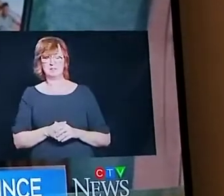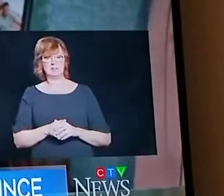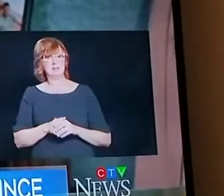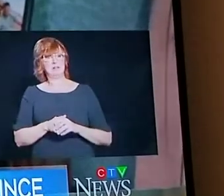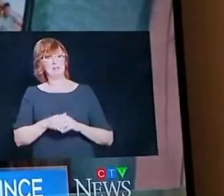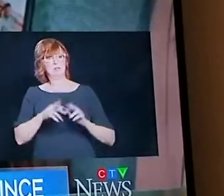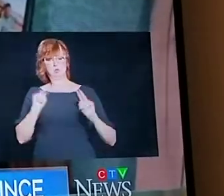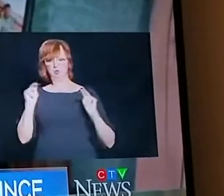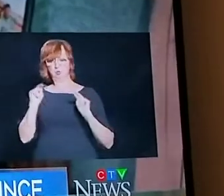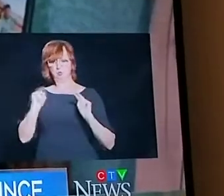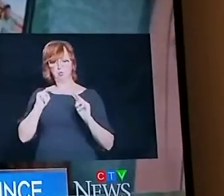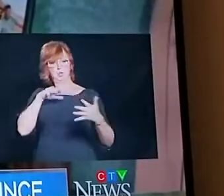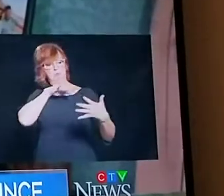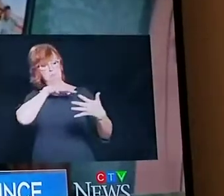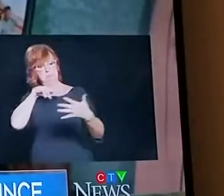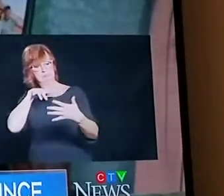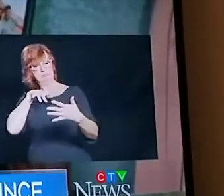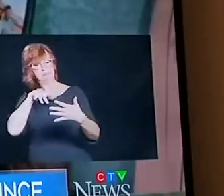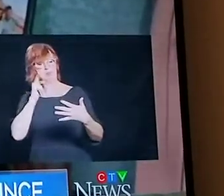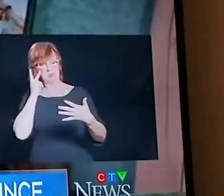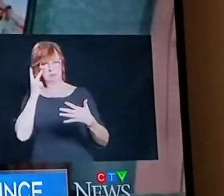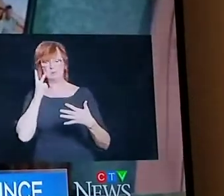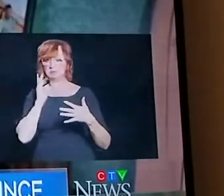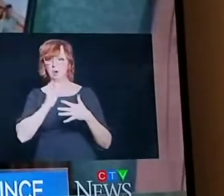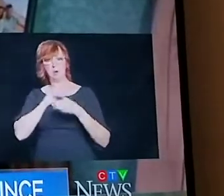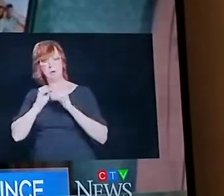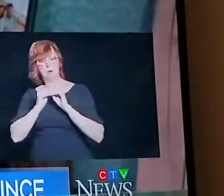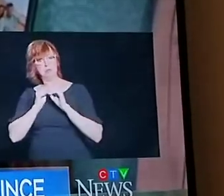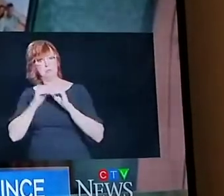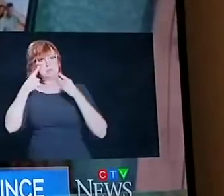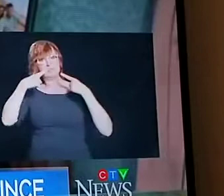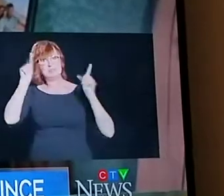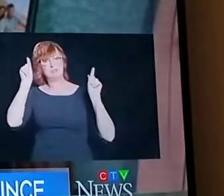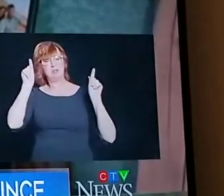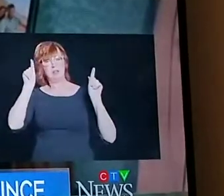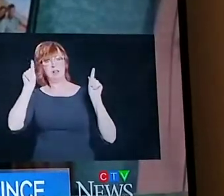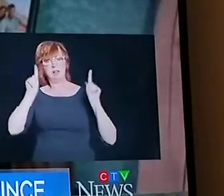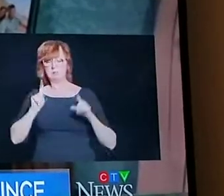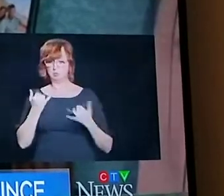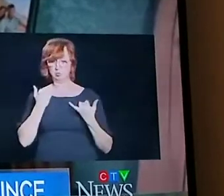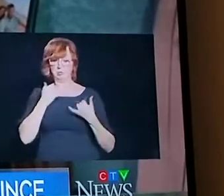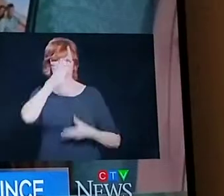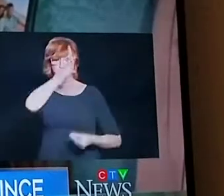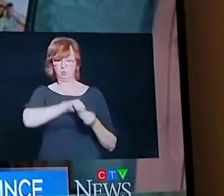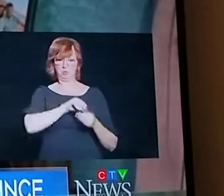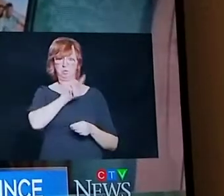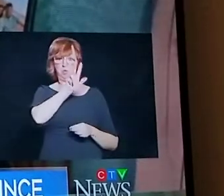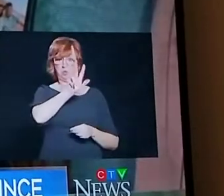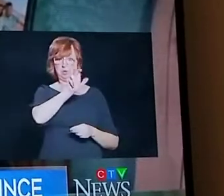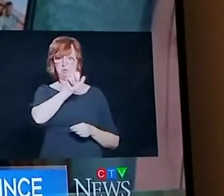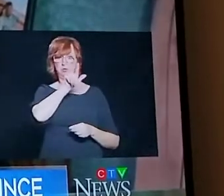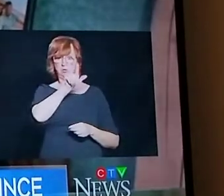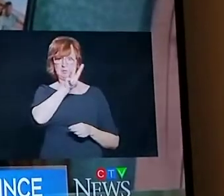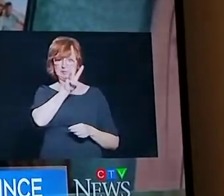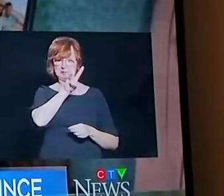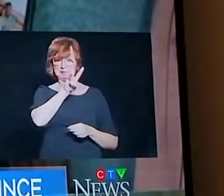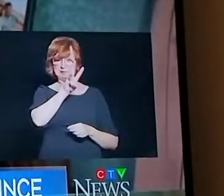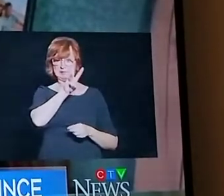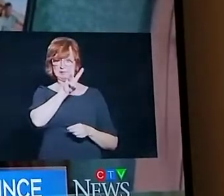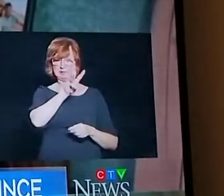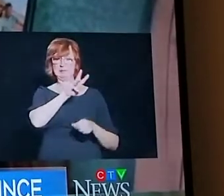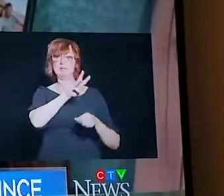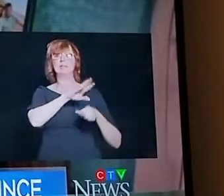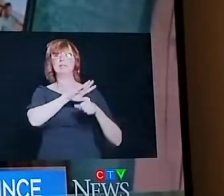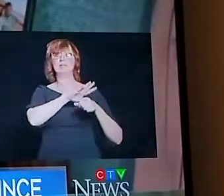is working. As of today, Saskatchewan has 326 cases of COVID-19. 4